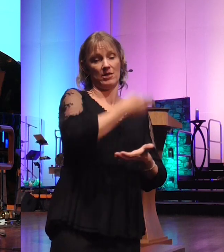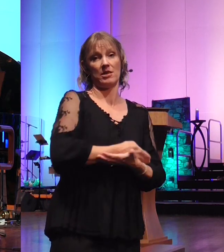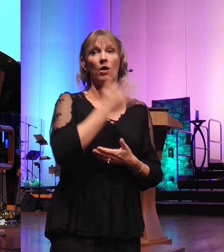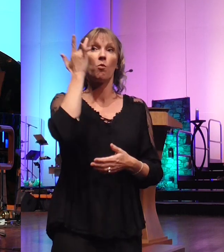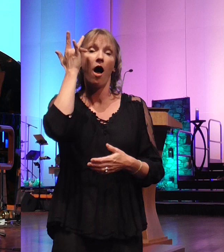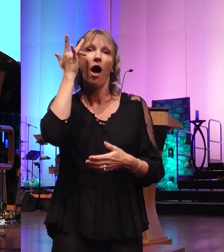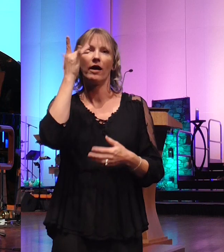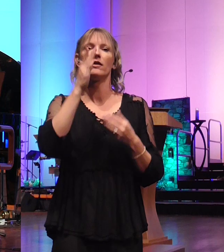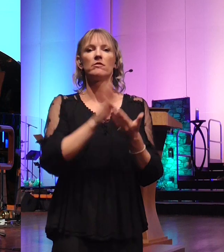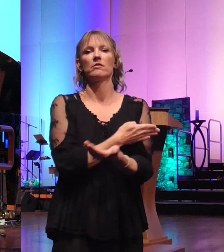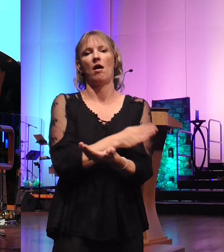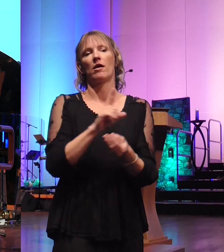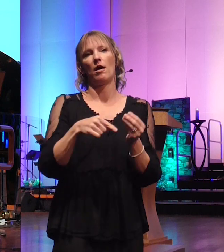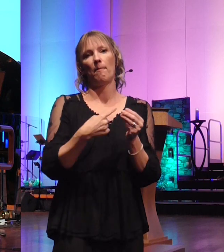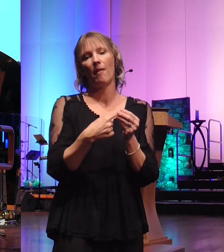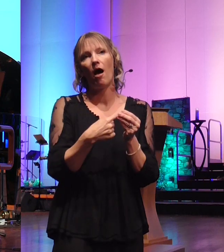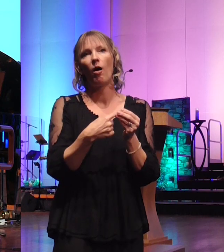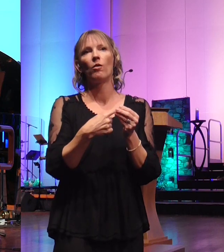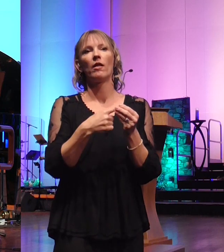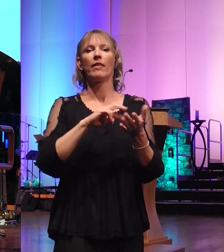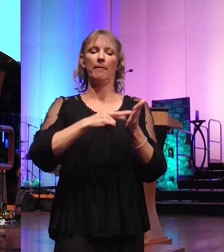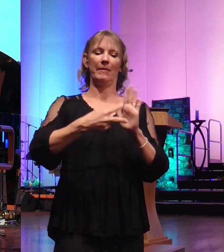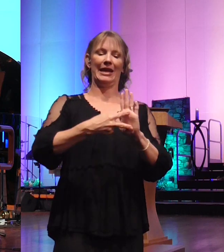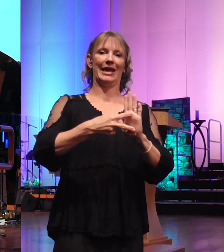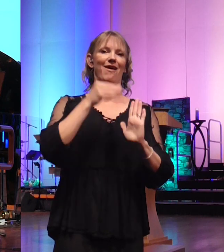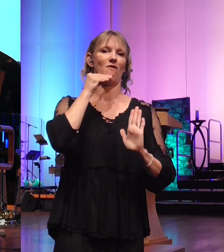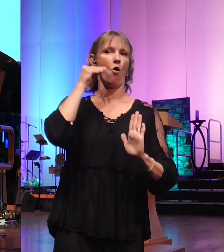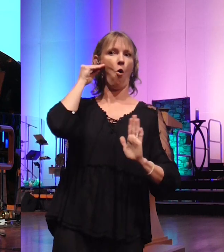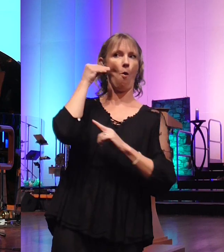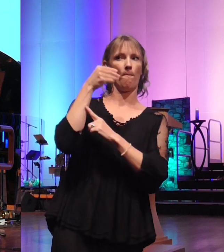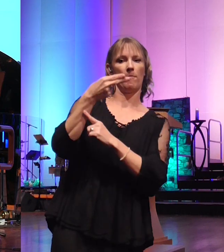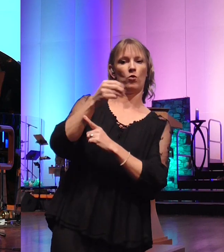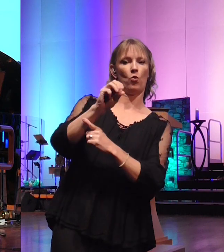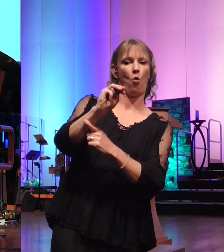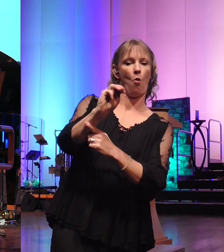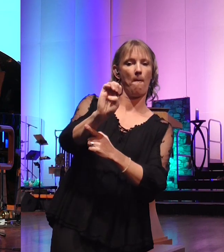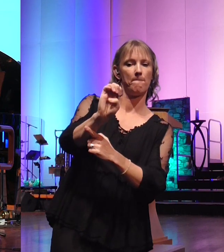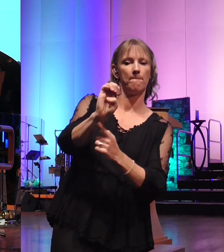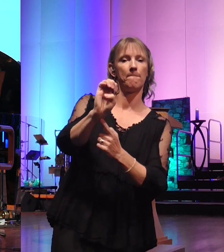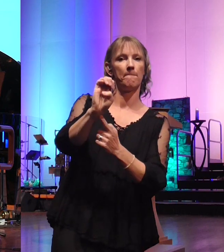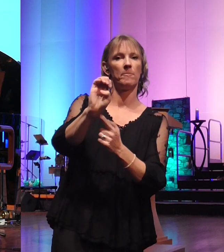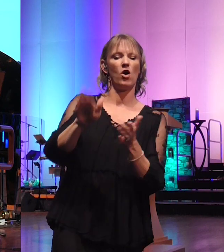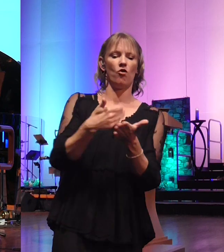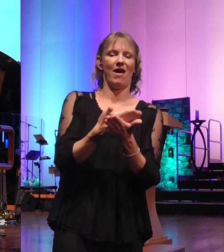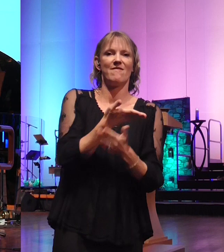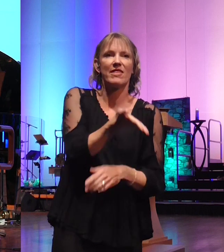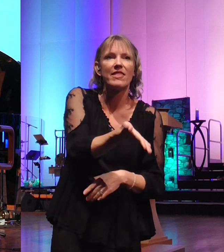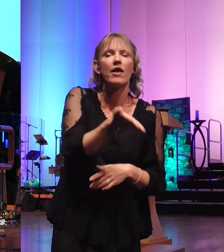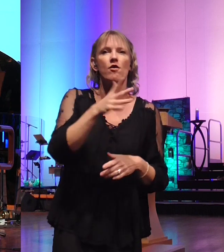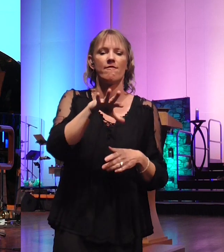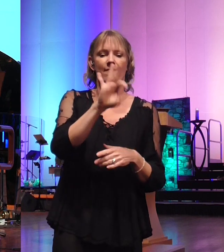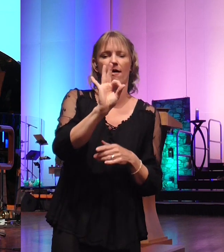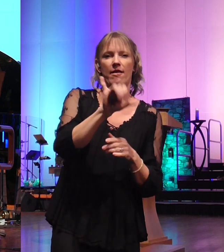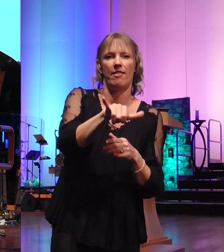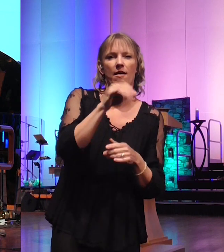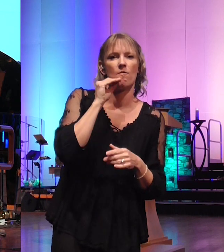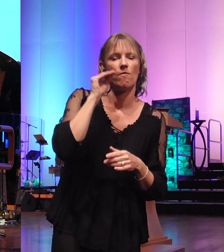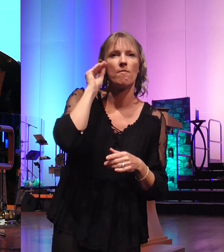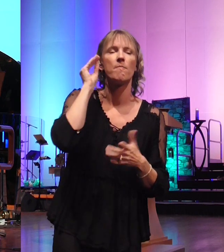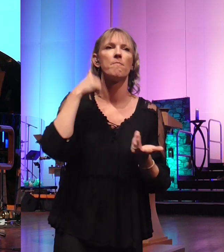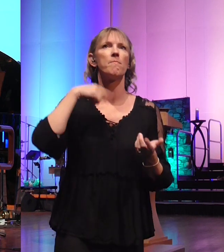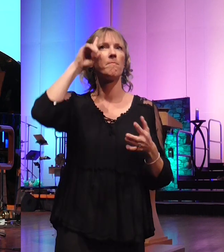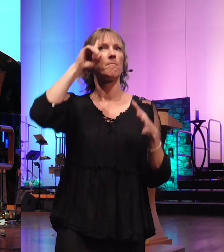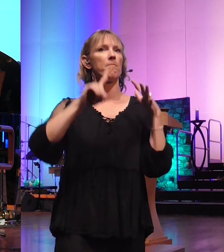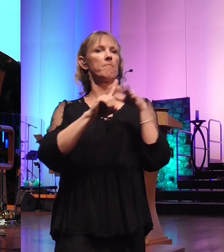about the meaning of home and arriving there finally. And it came to